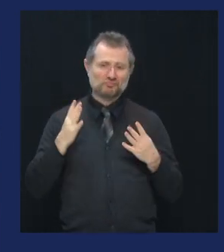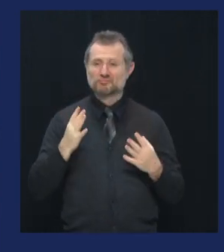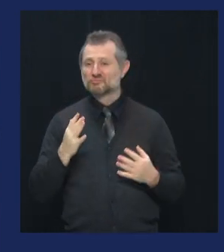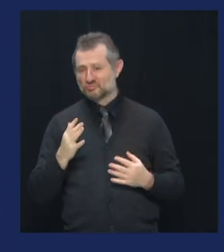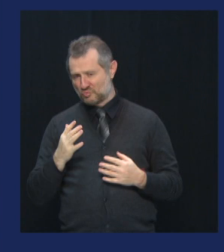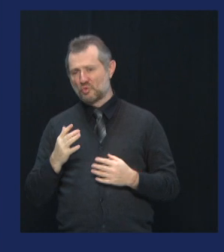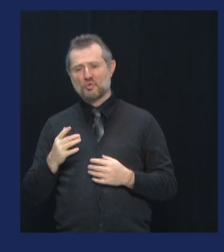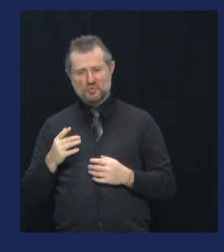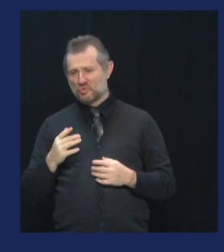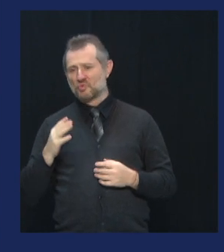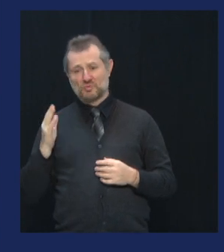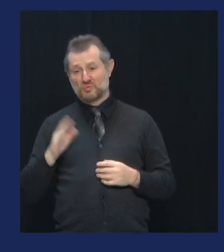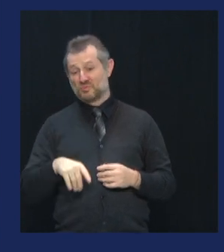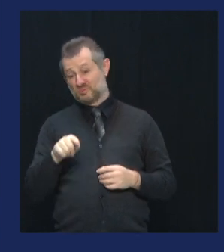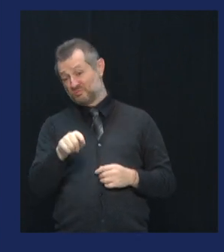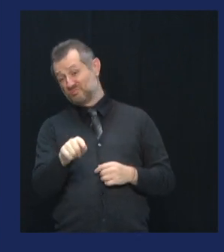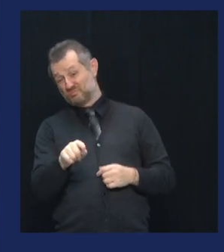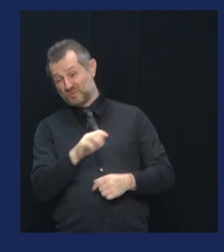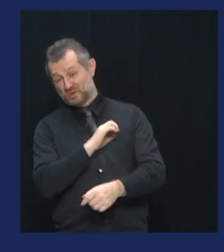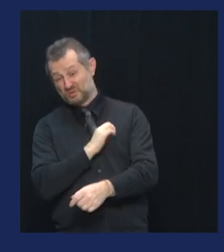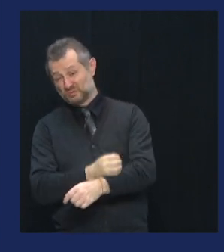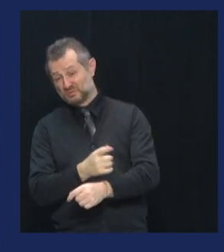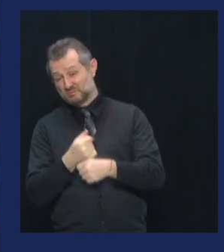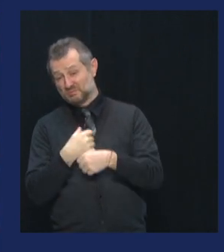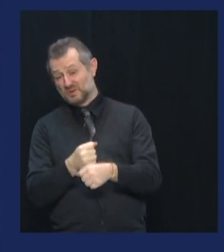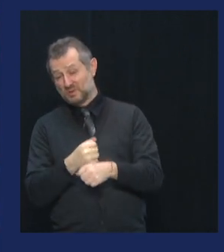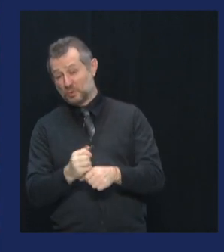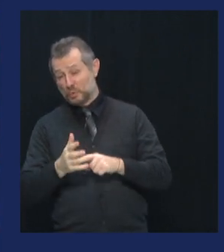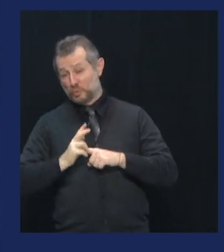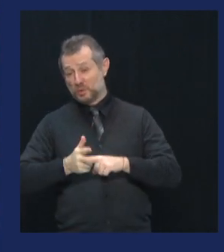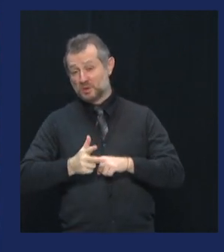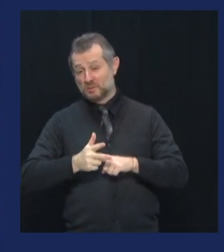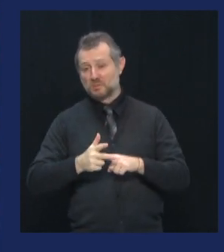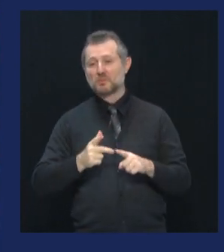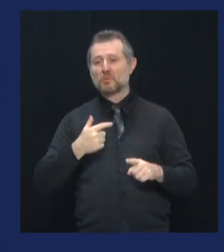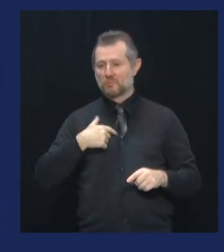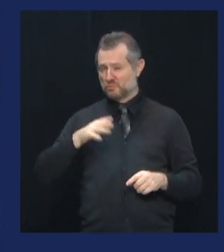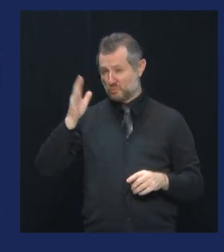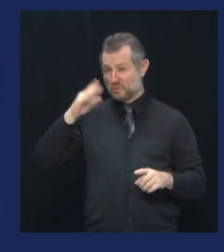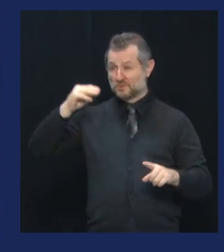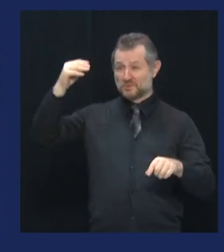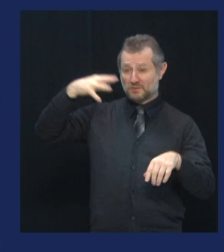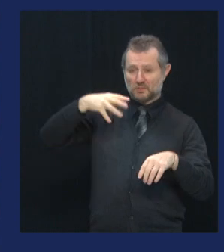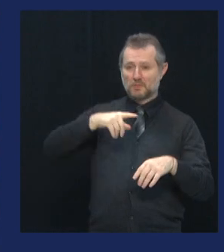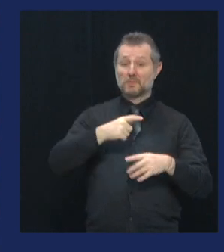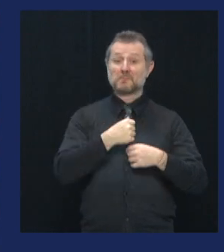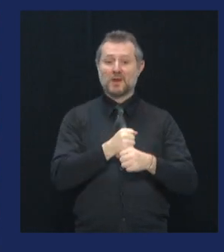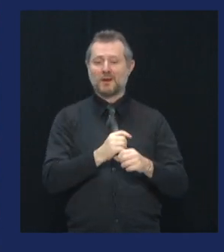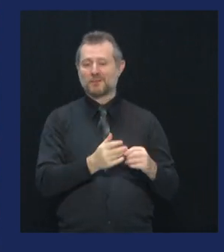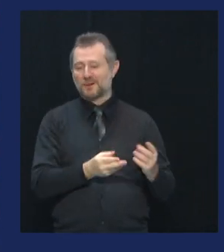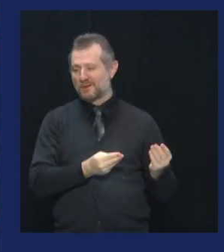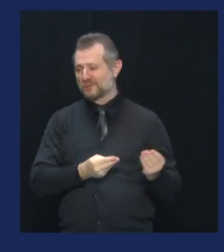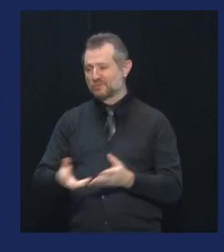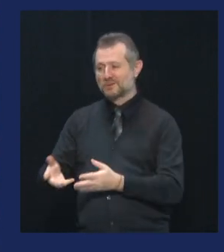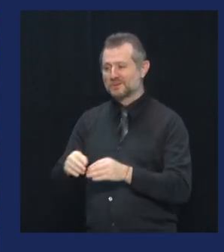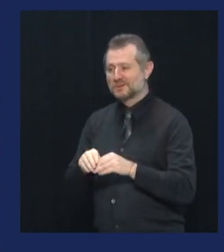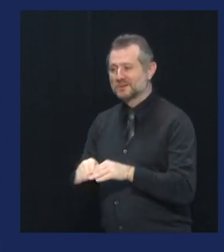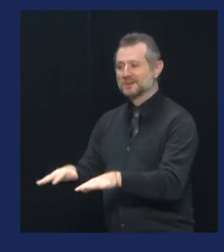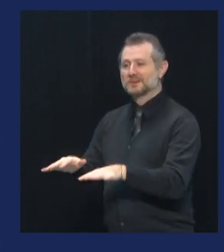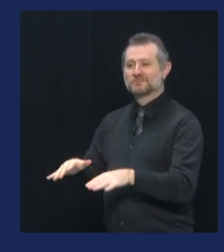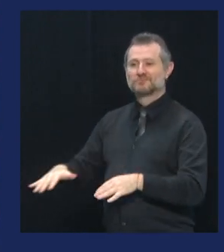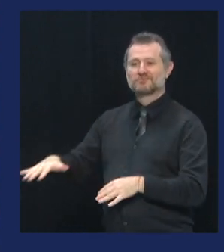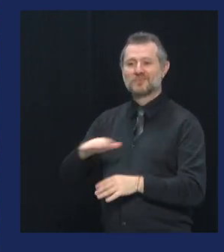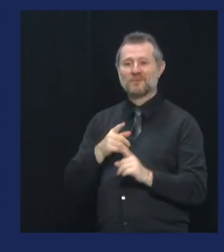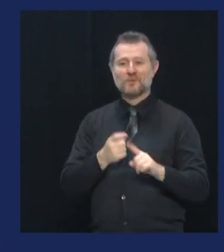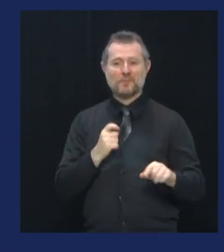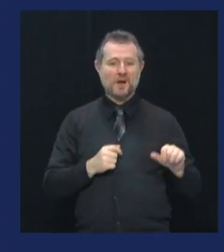energy from where it can be produced to where it is needed, literally getting from here to there.